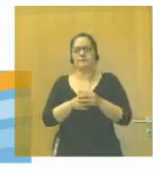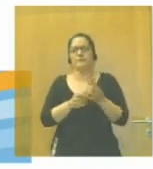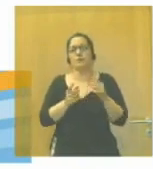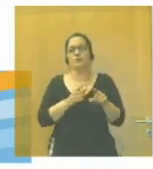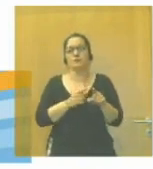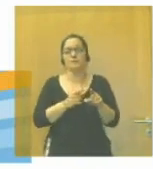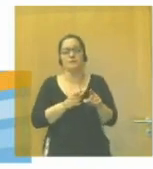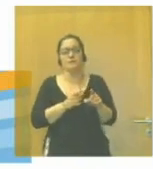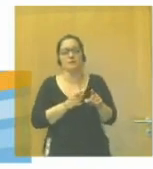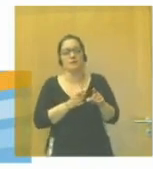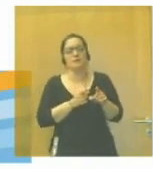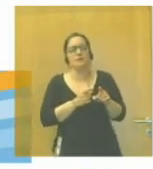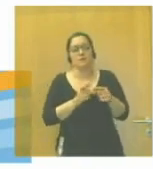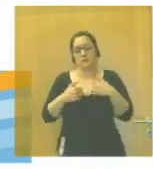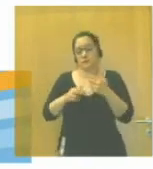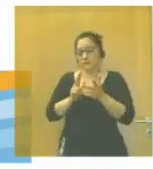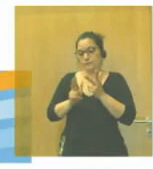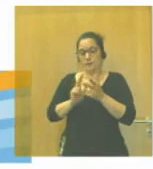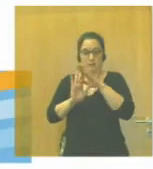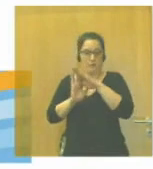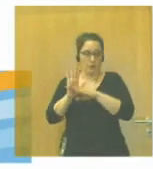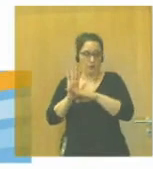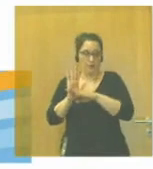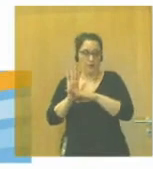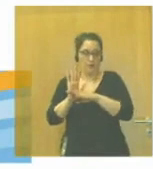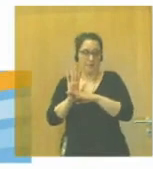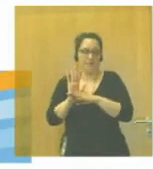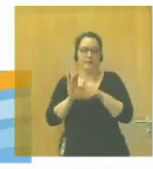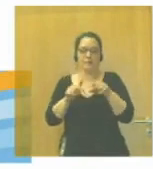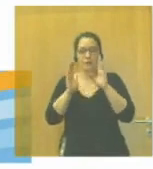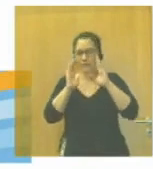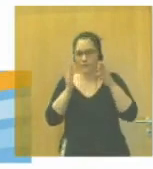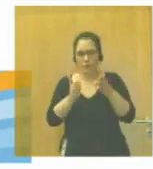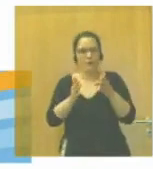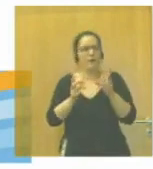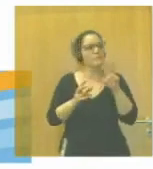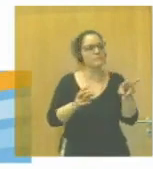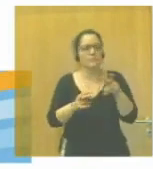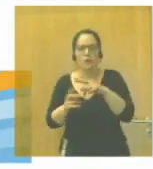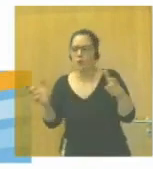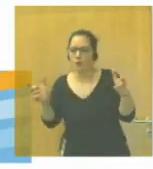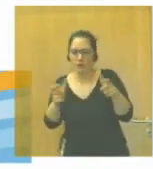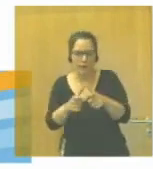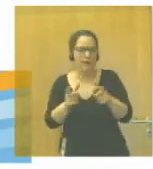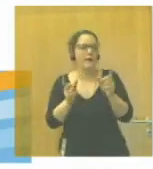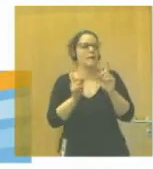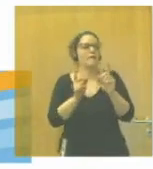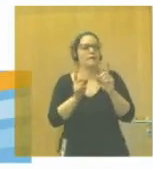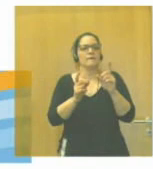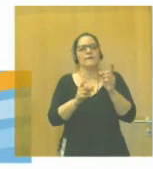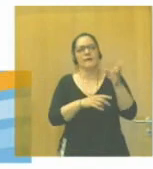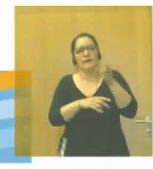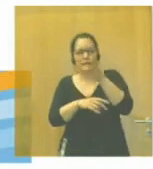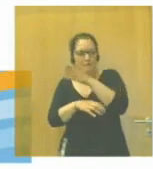just talking about, the community approach, the school-based approach, all of these comprehensive approaches ultimately point